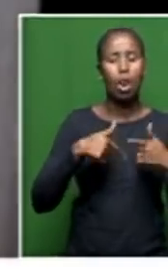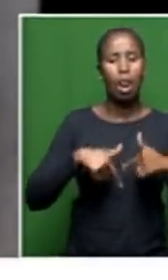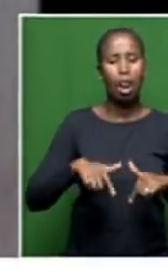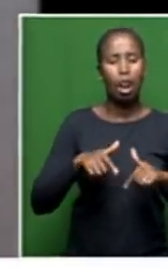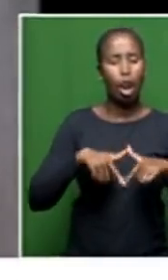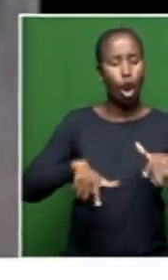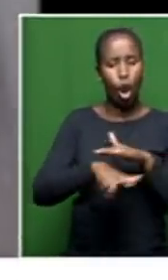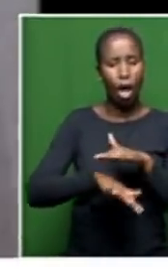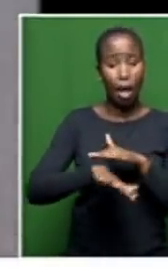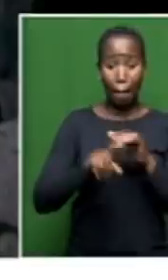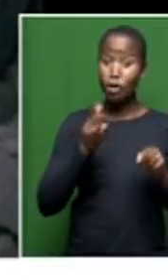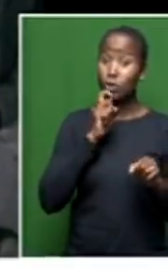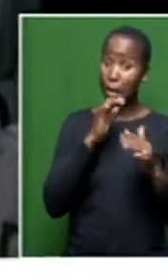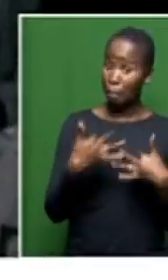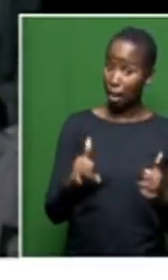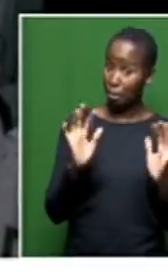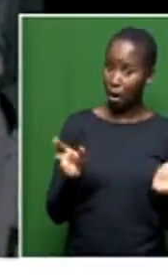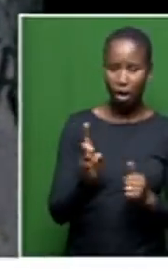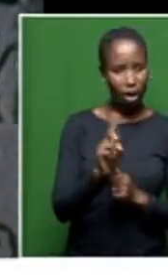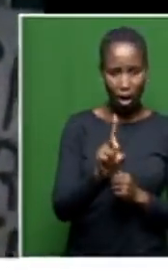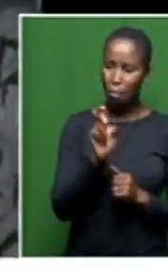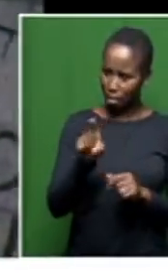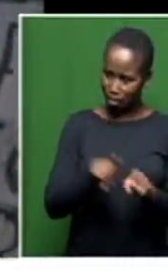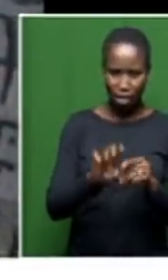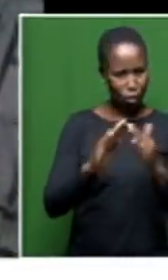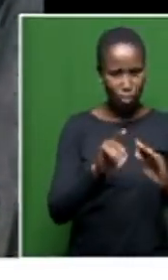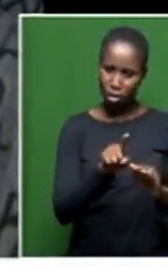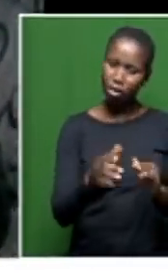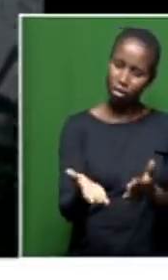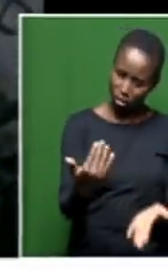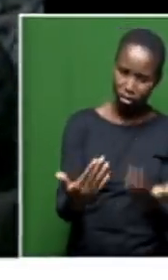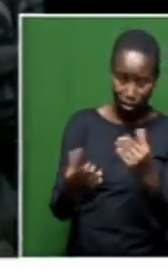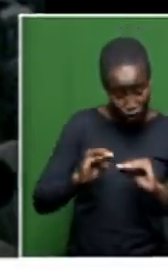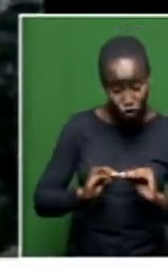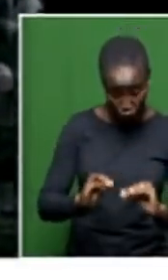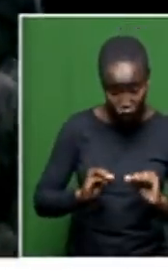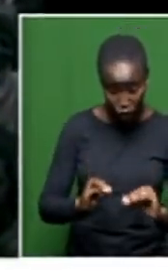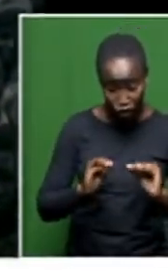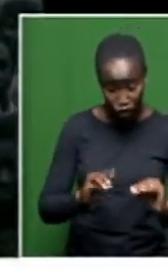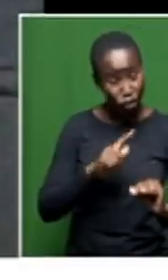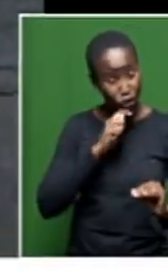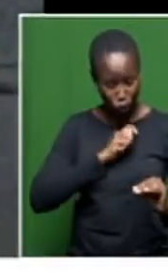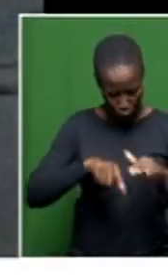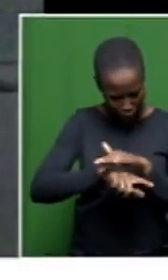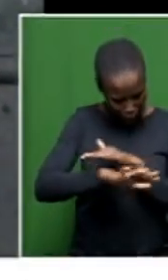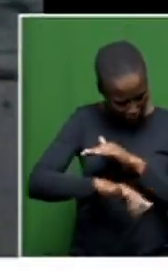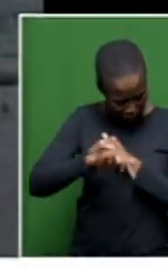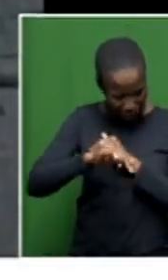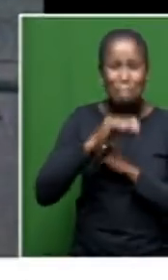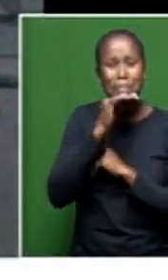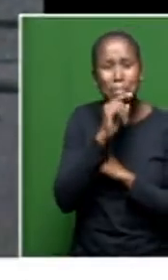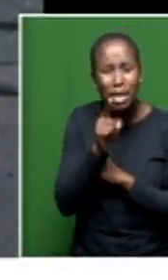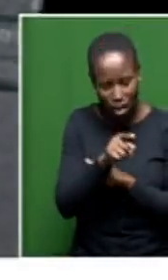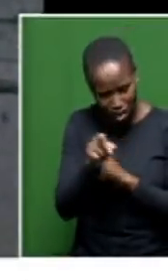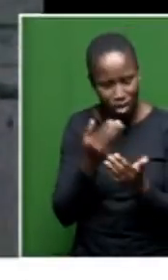we also need to work with communities so that they realize the importance of this question of land being resolved. We know